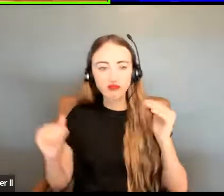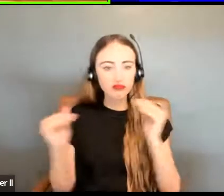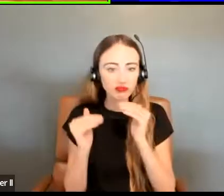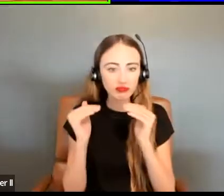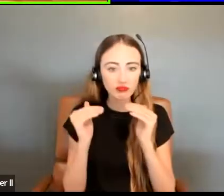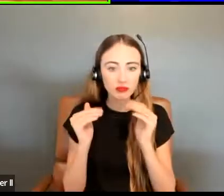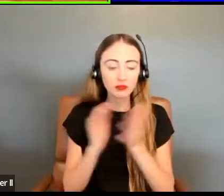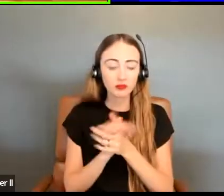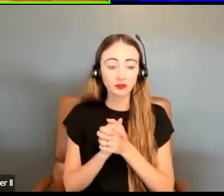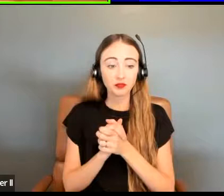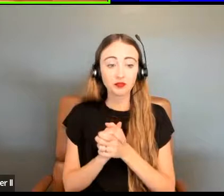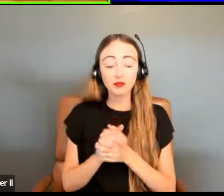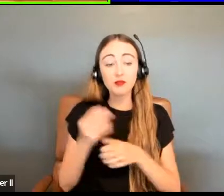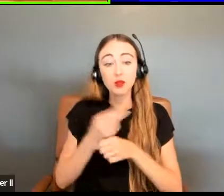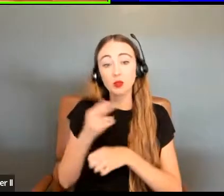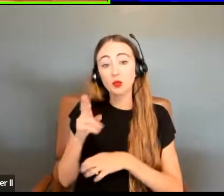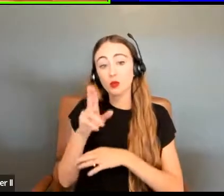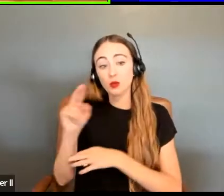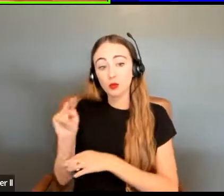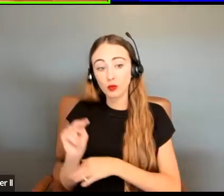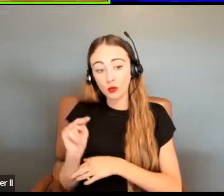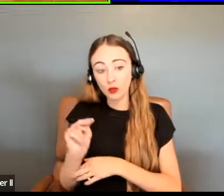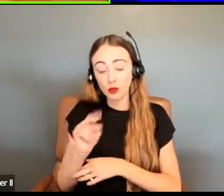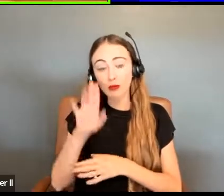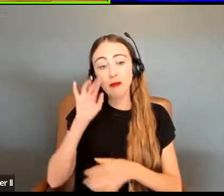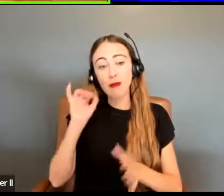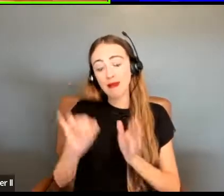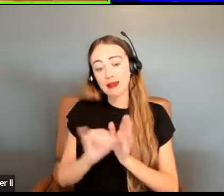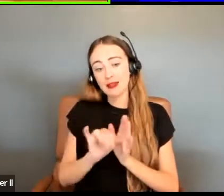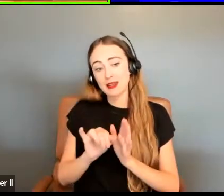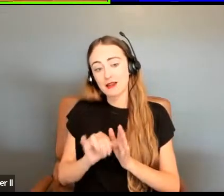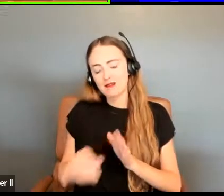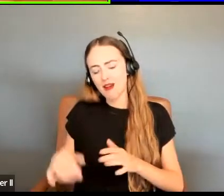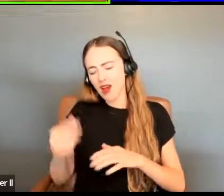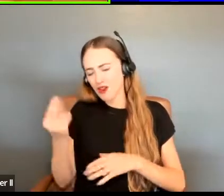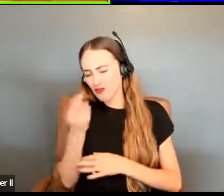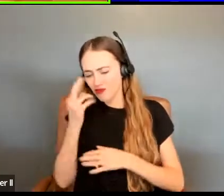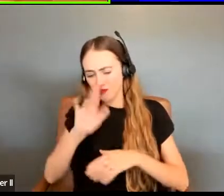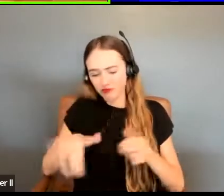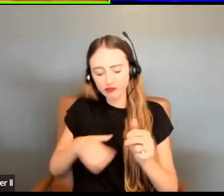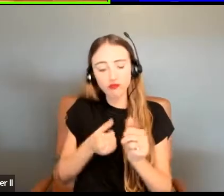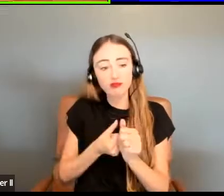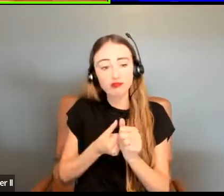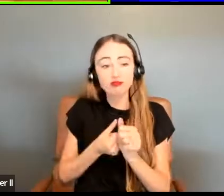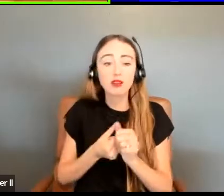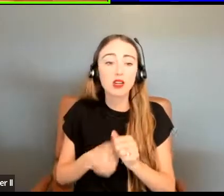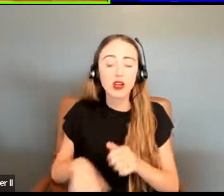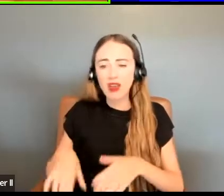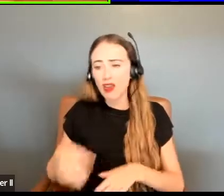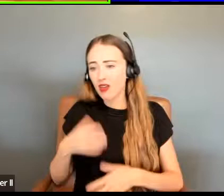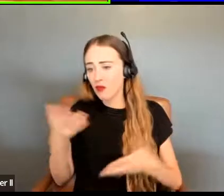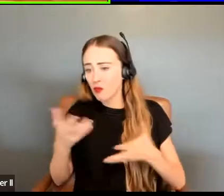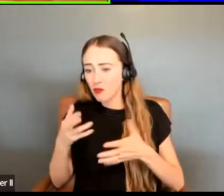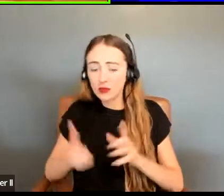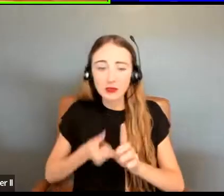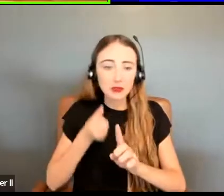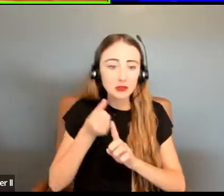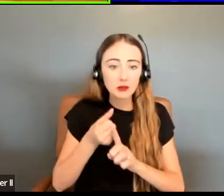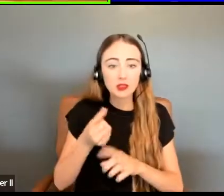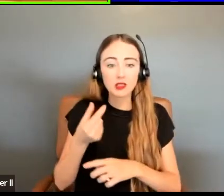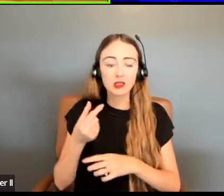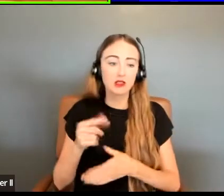the United Nations to identify and address the underlying causes and extensive repercussions of gender